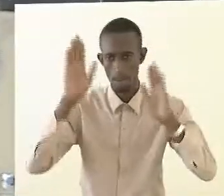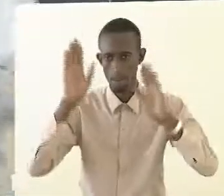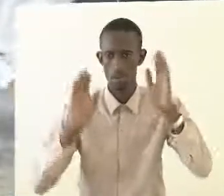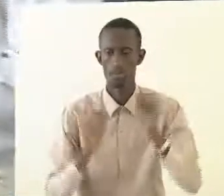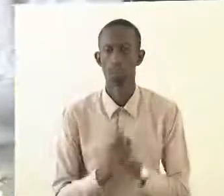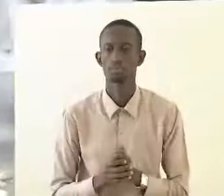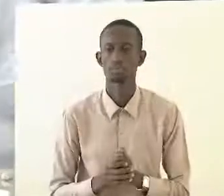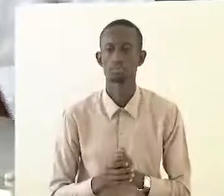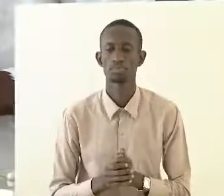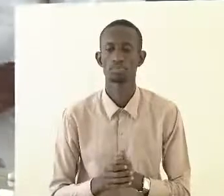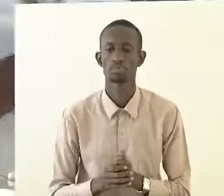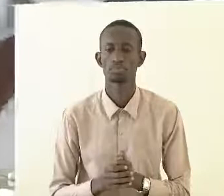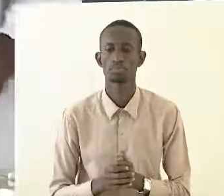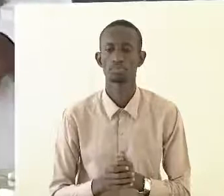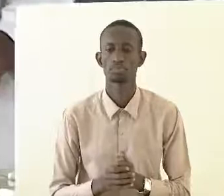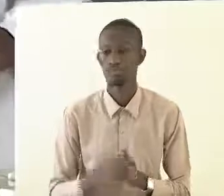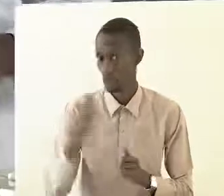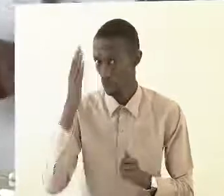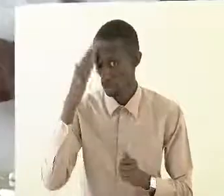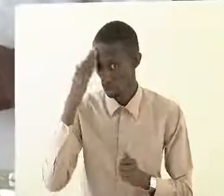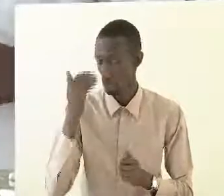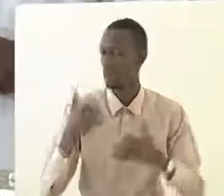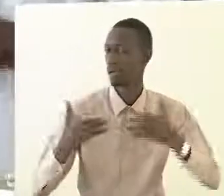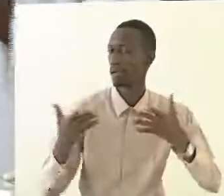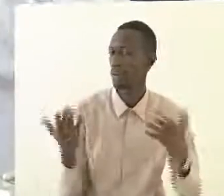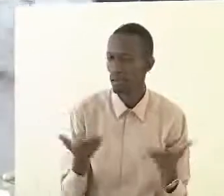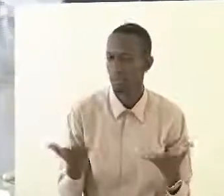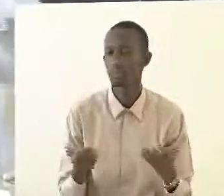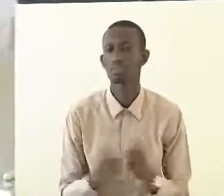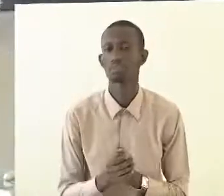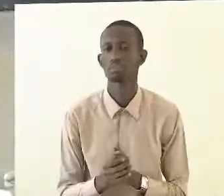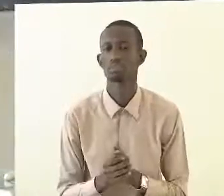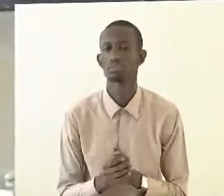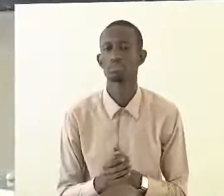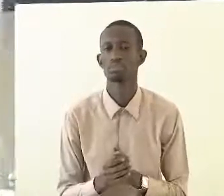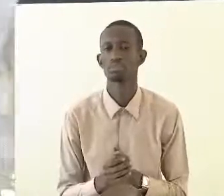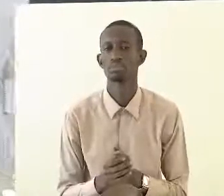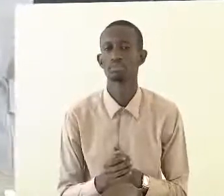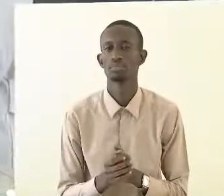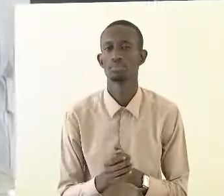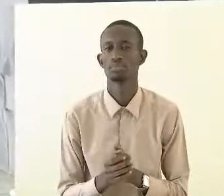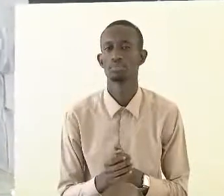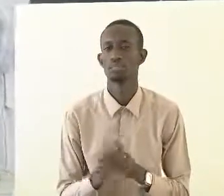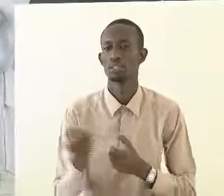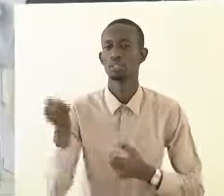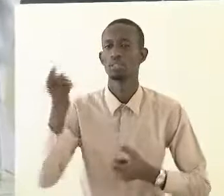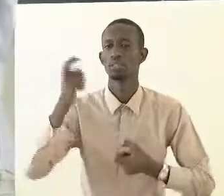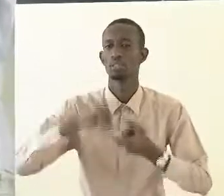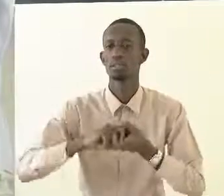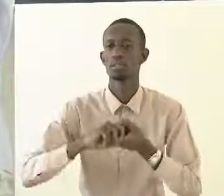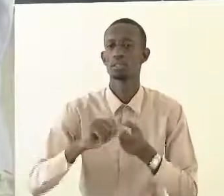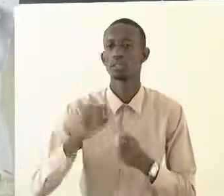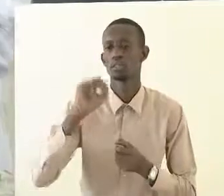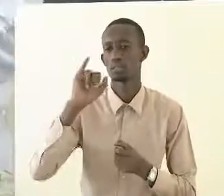can know how to integrate or to evaluate integrals using the change of the